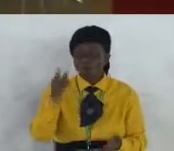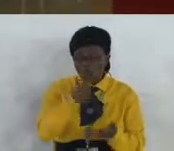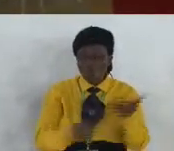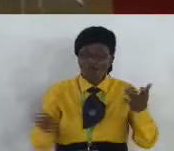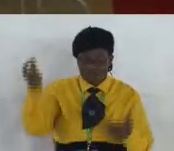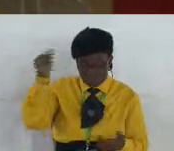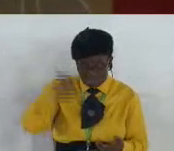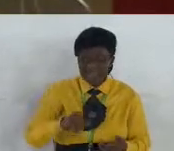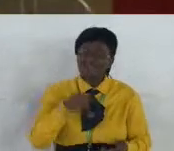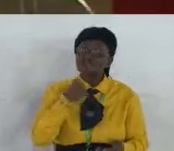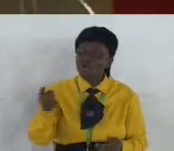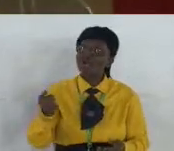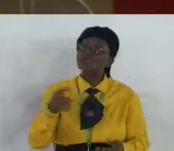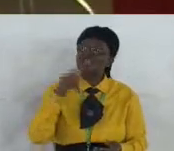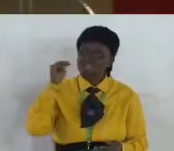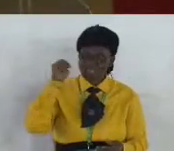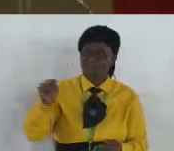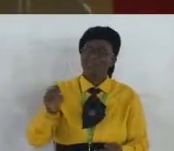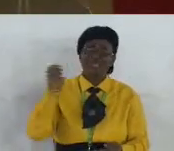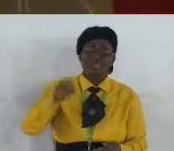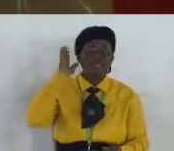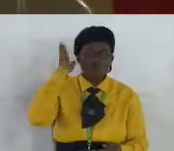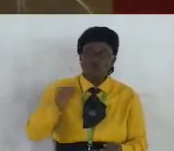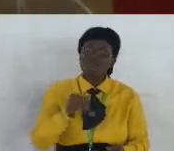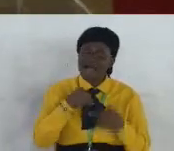He refused to shut up.